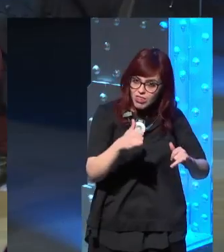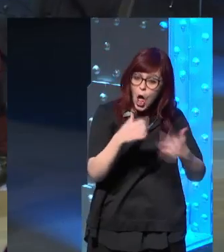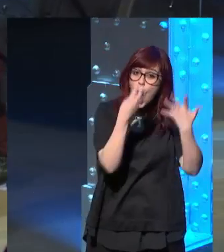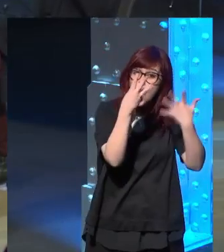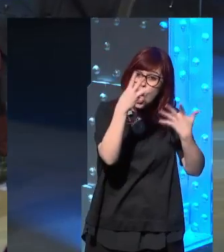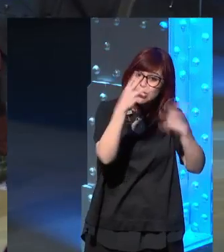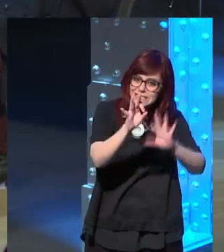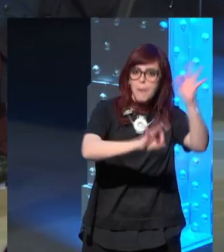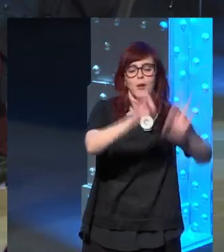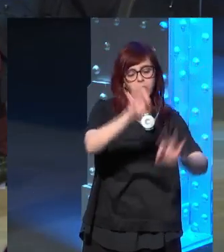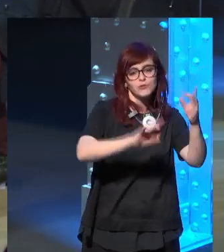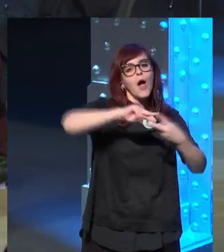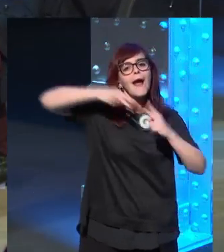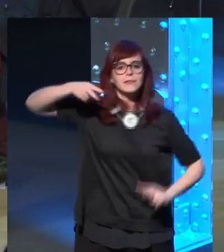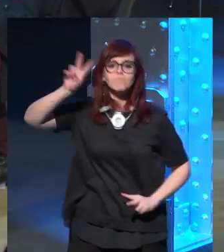genes that sort of